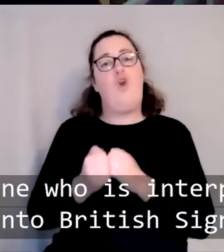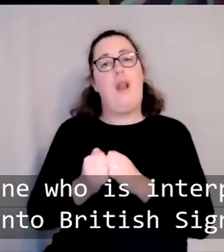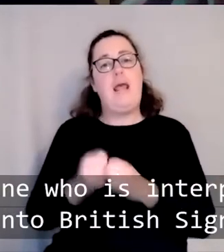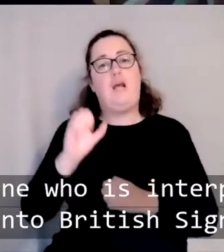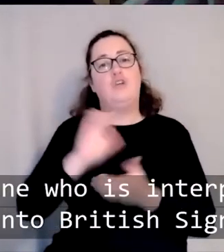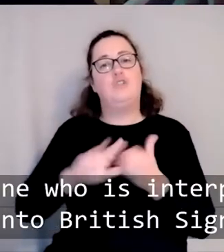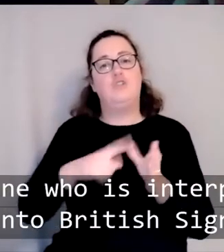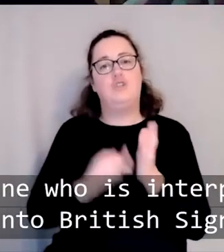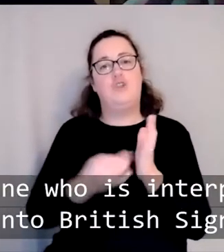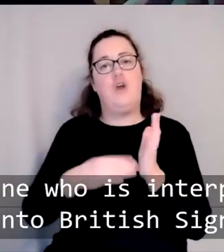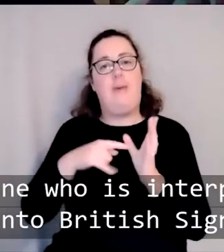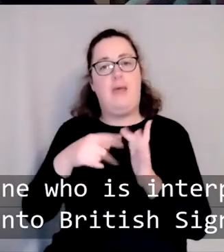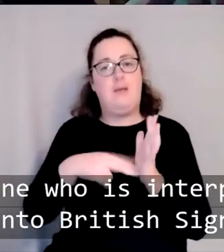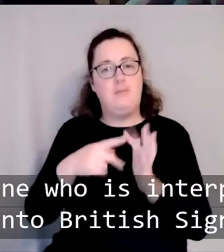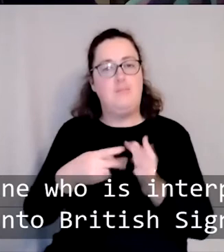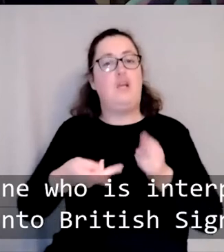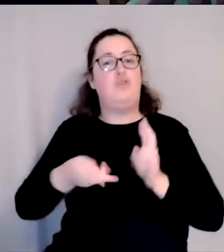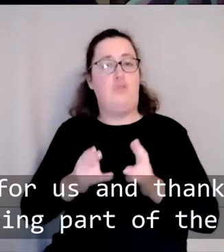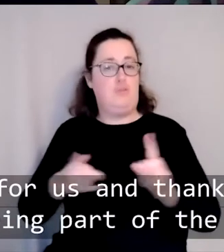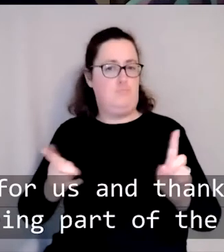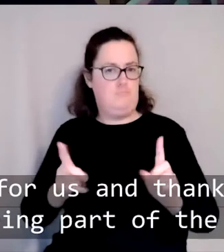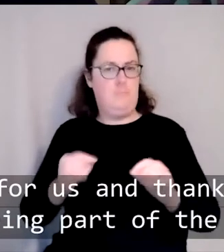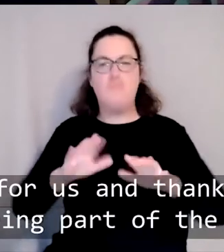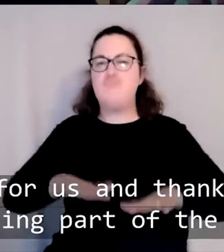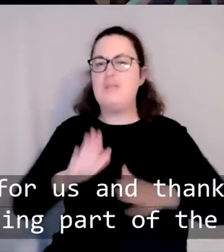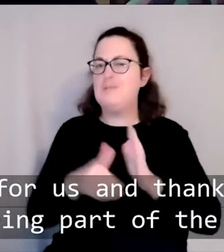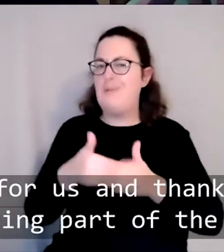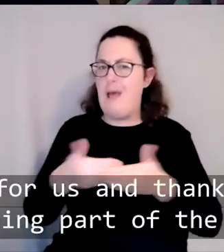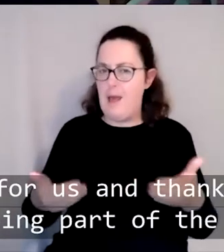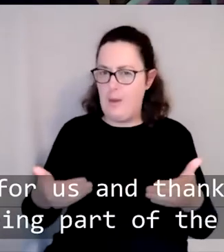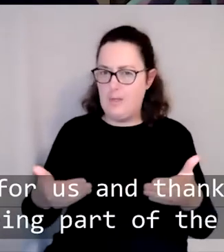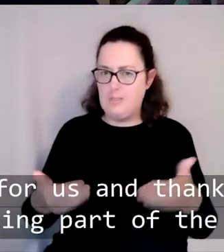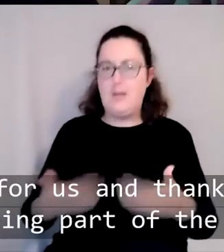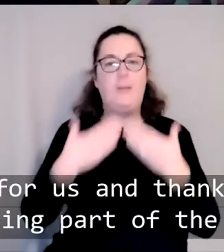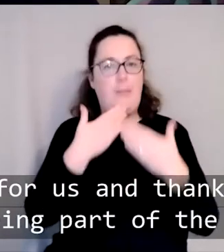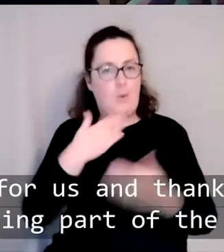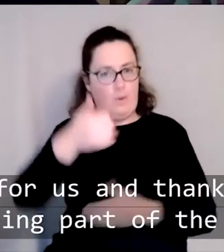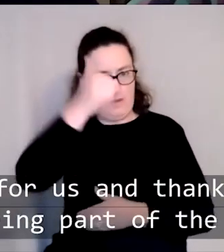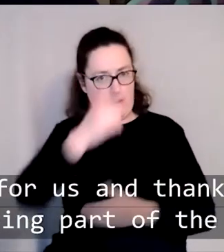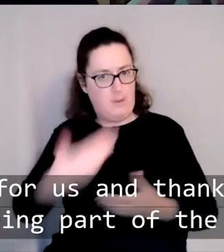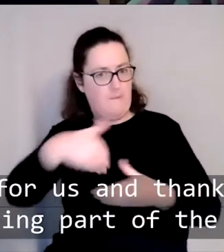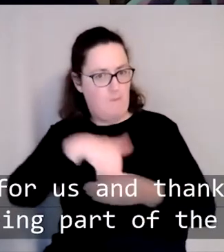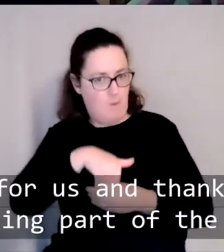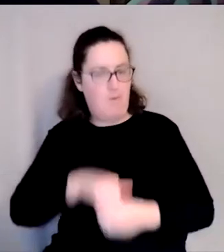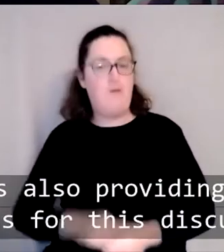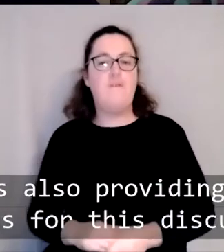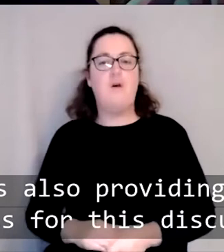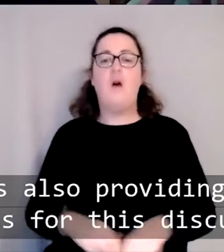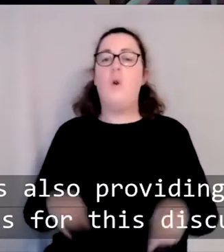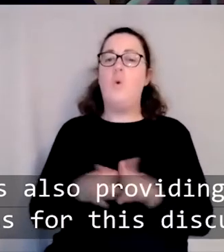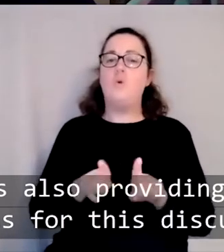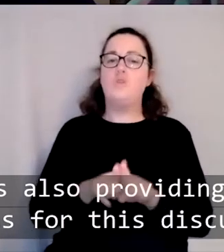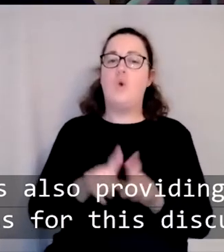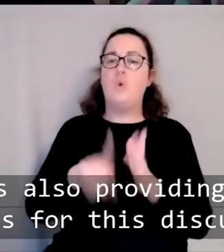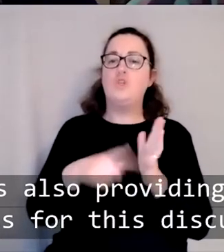Charmaine, who is interpreting into British Sign Language for us. And thank her very much for being part of the team here. And